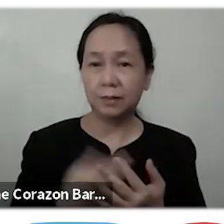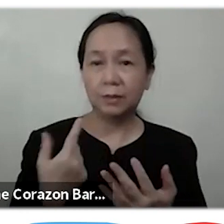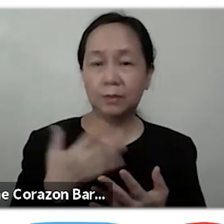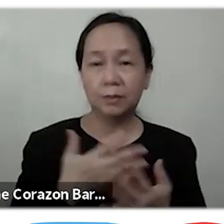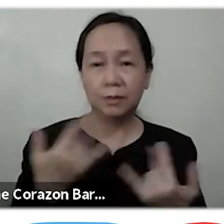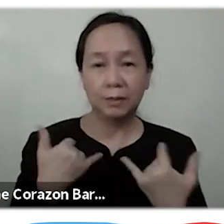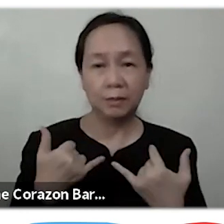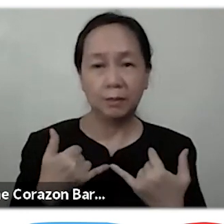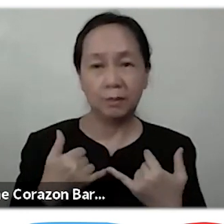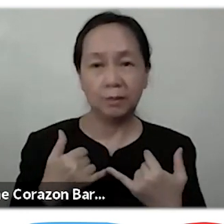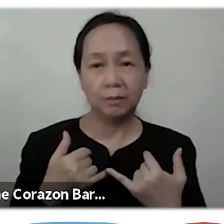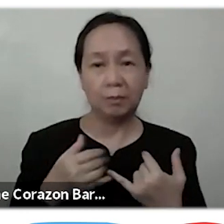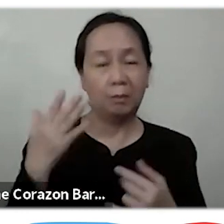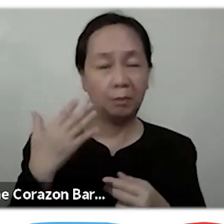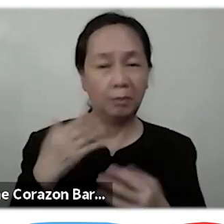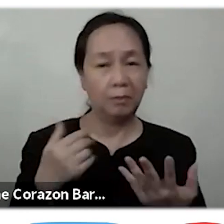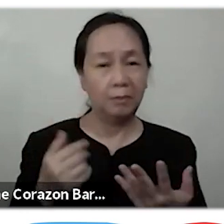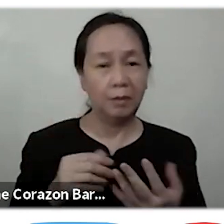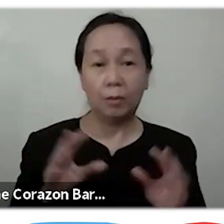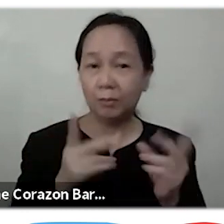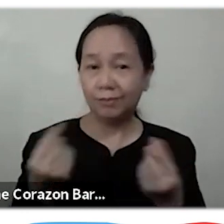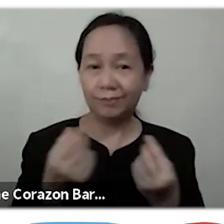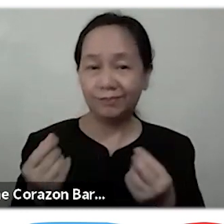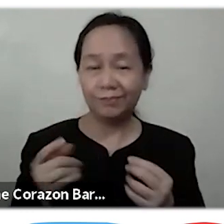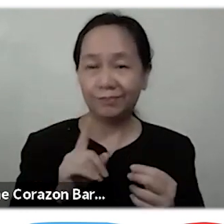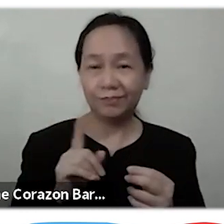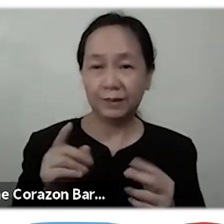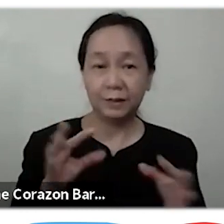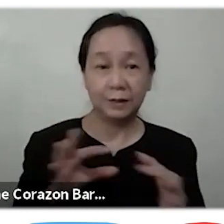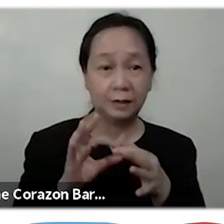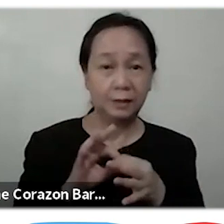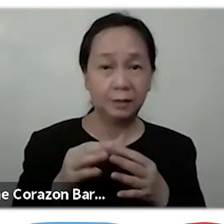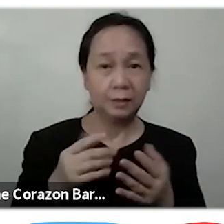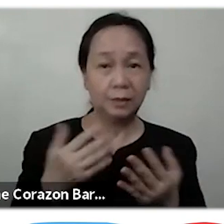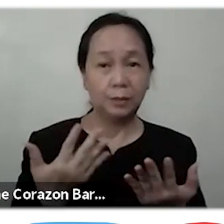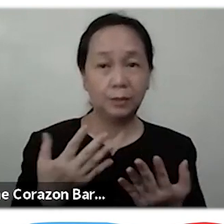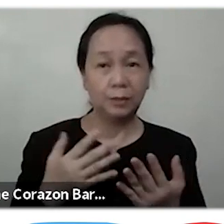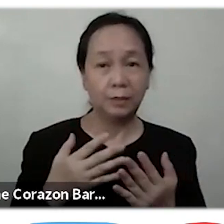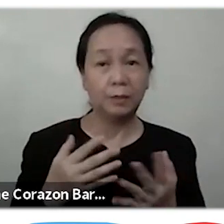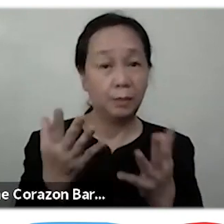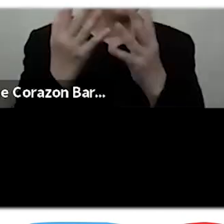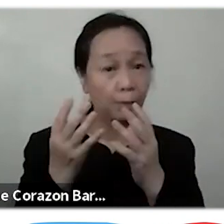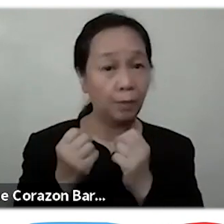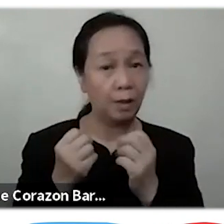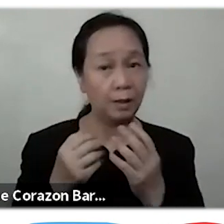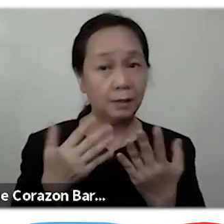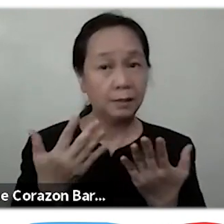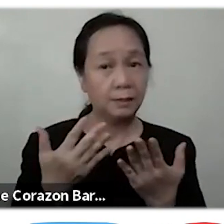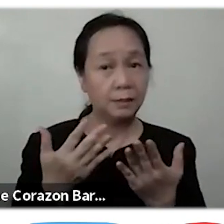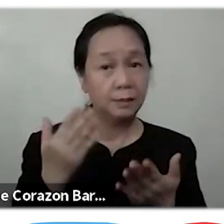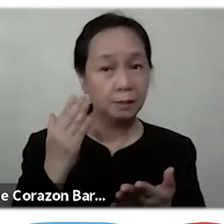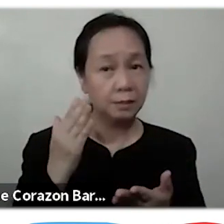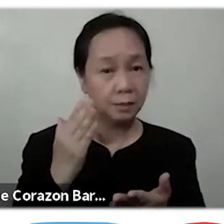people not to do any kind of child-related violence. We want people to stop child marriage,